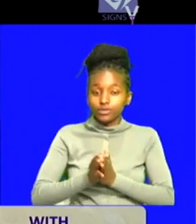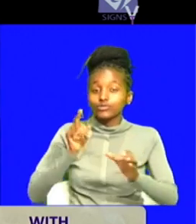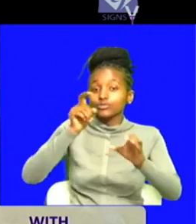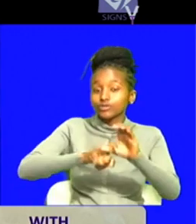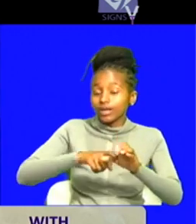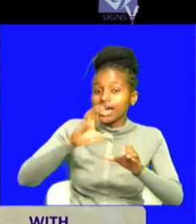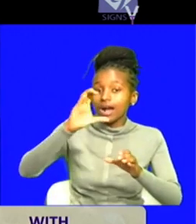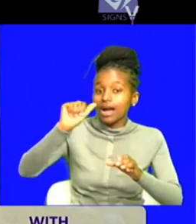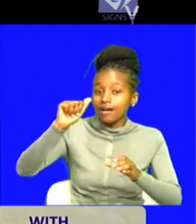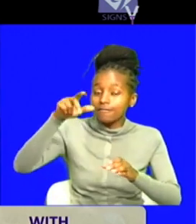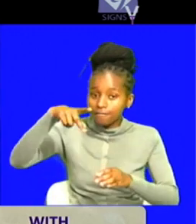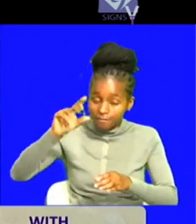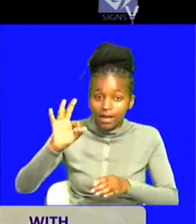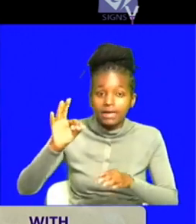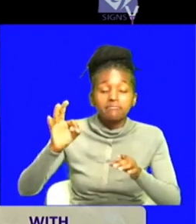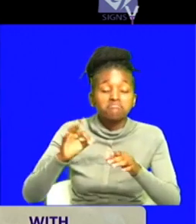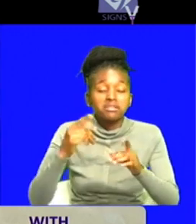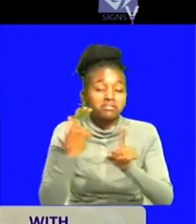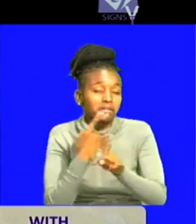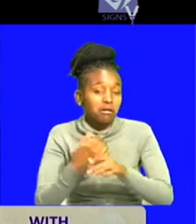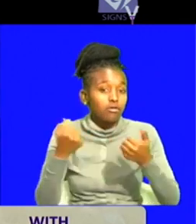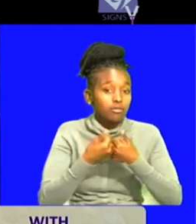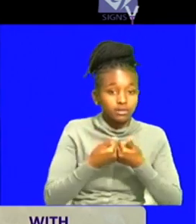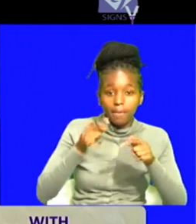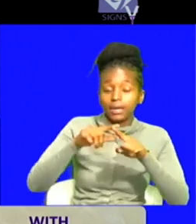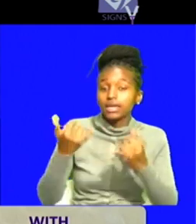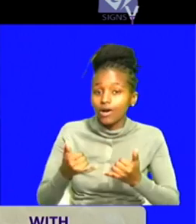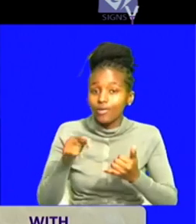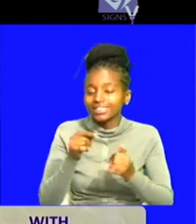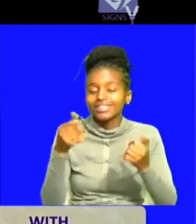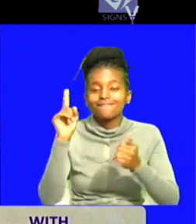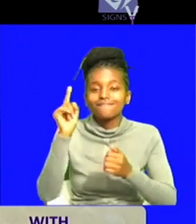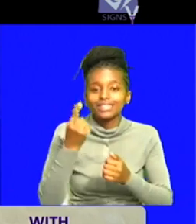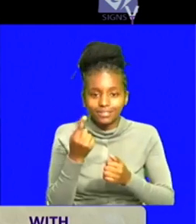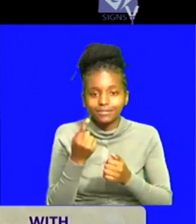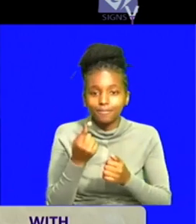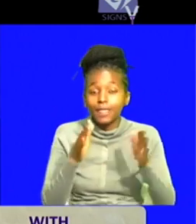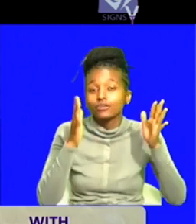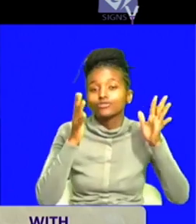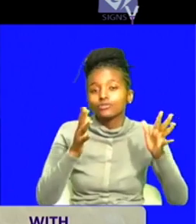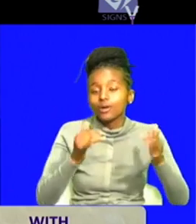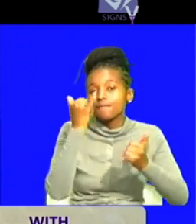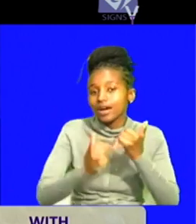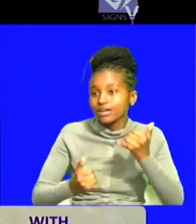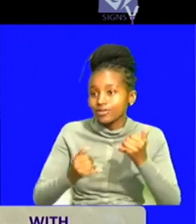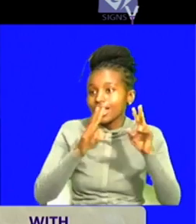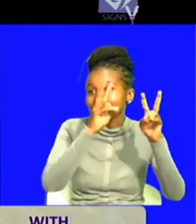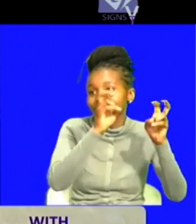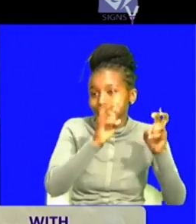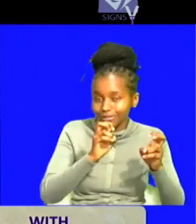CAF Confederation Tournament, and it will be because this is their first major finals